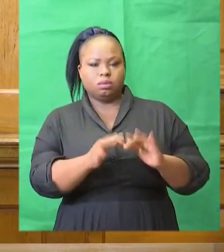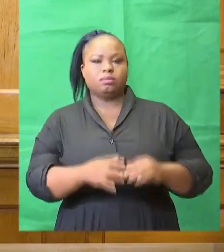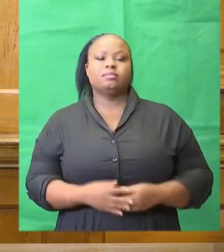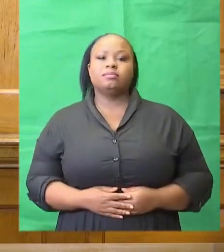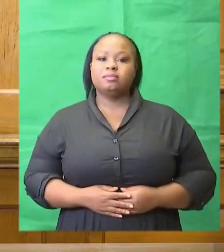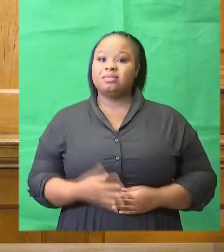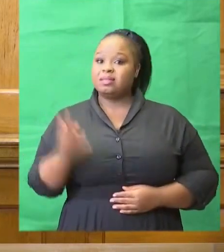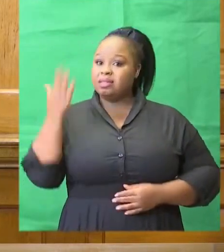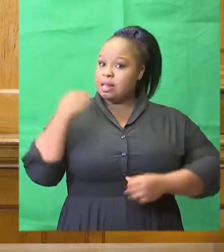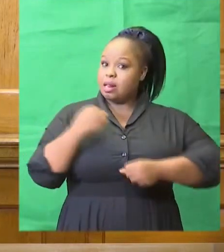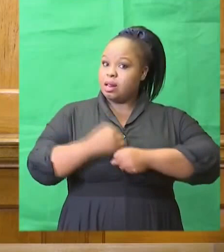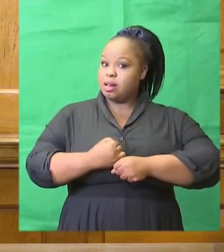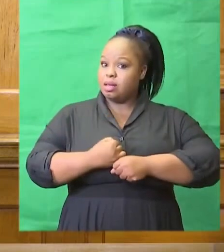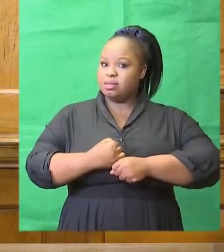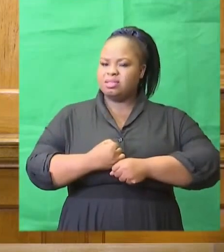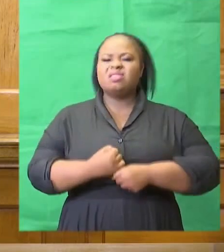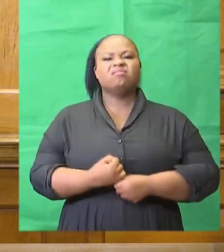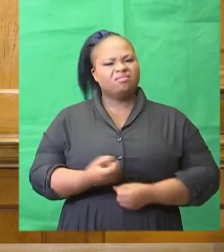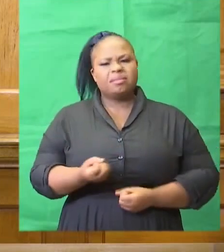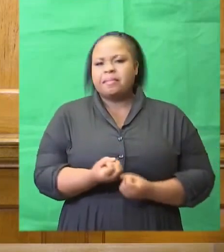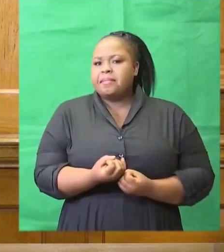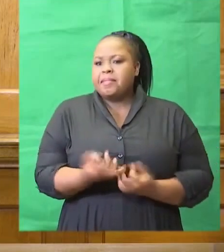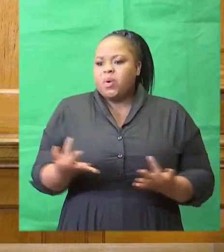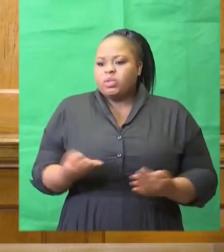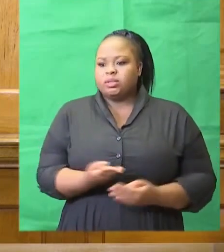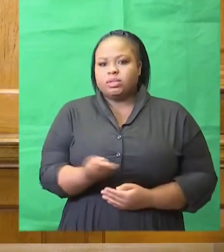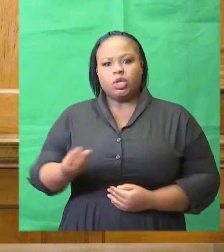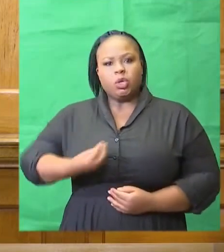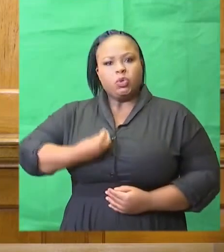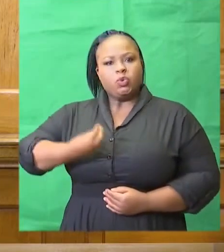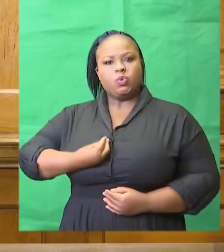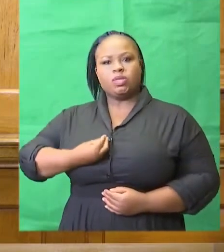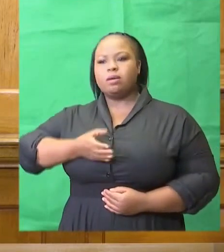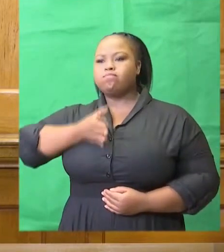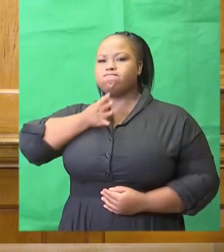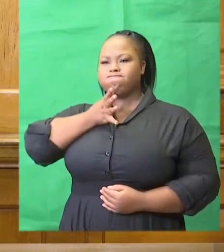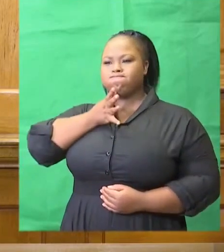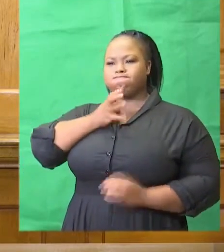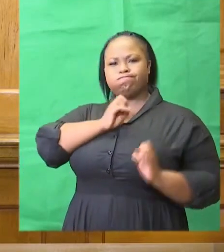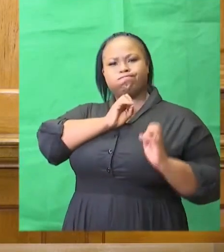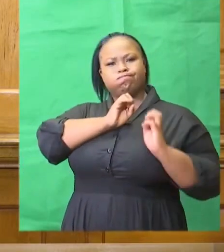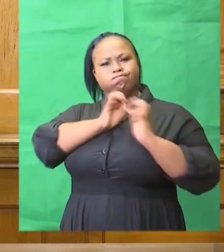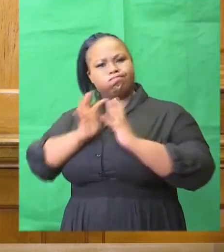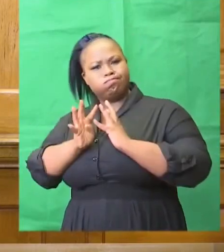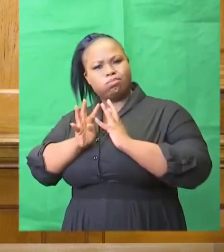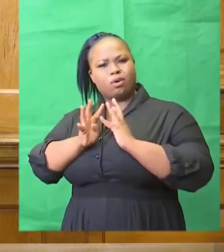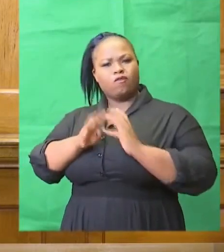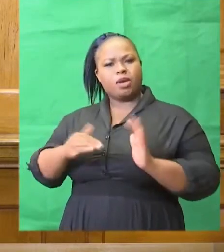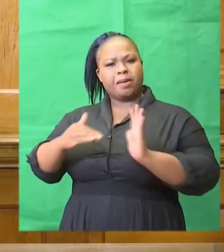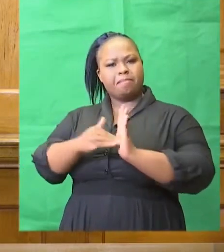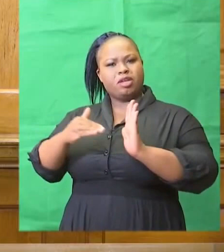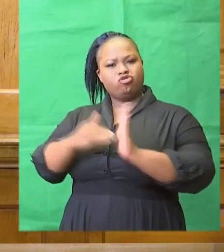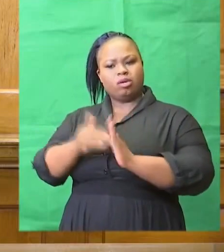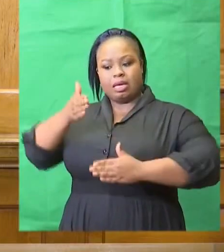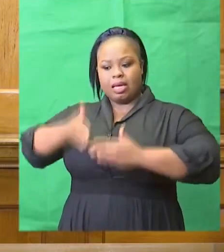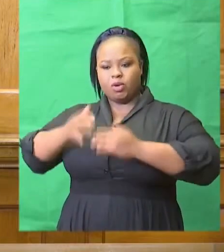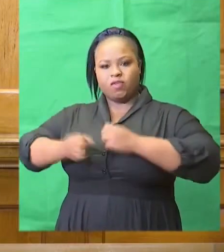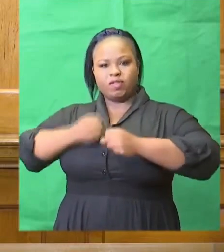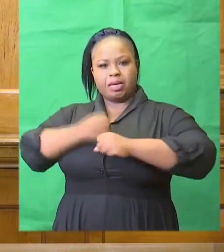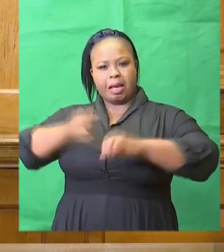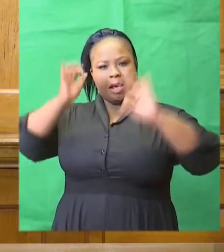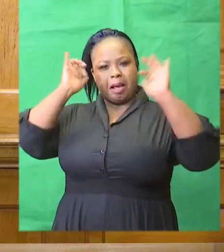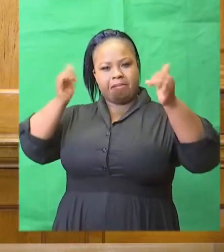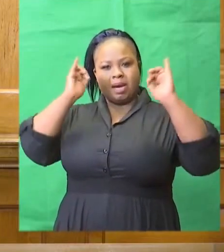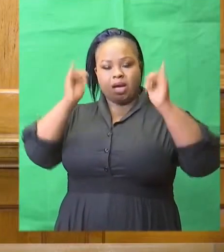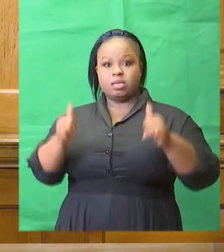Last year, many of our young people attended these matric raves, and they